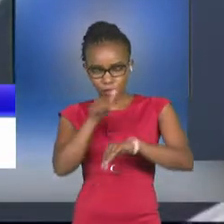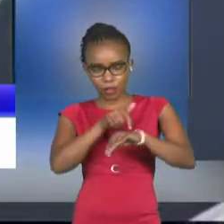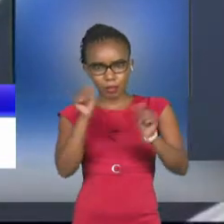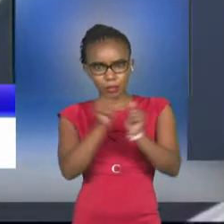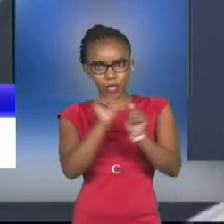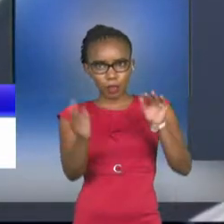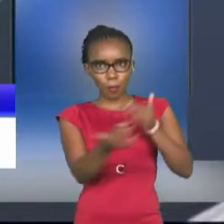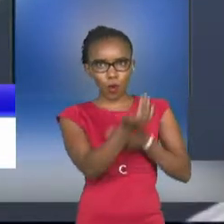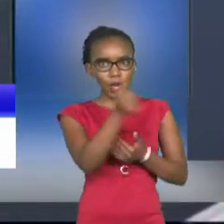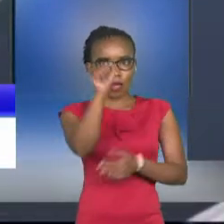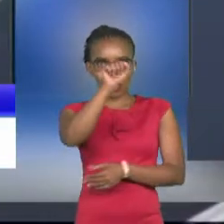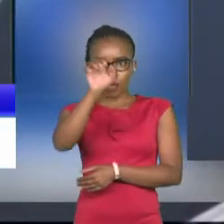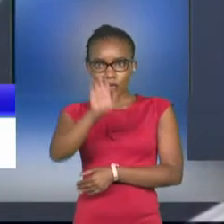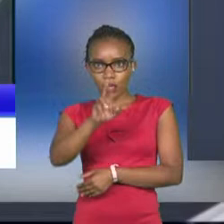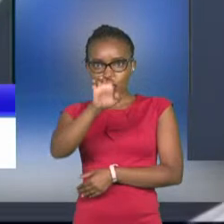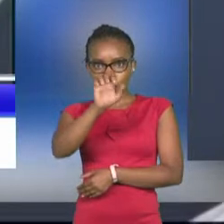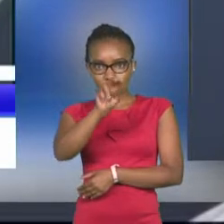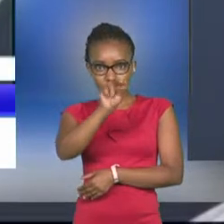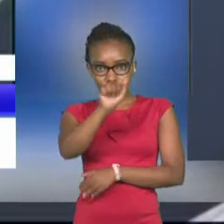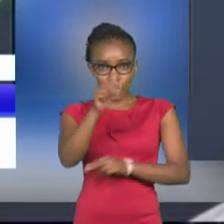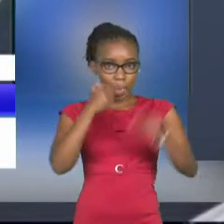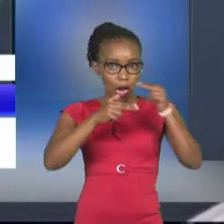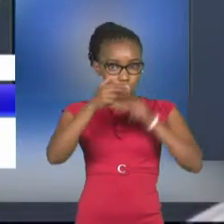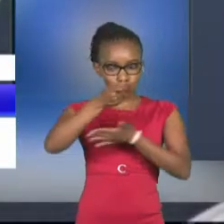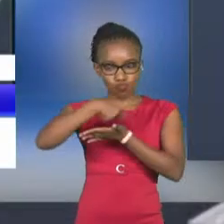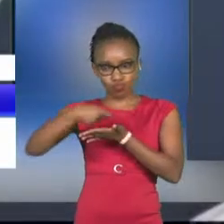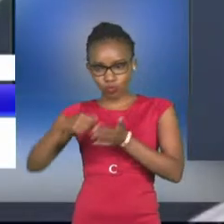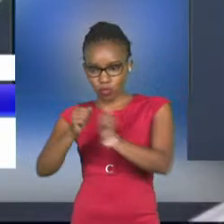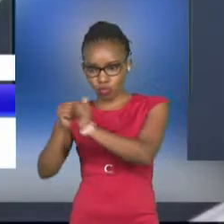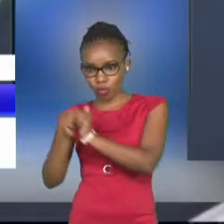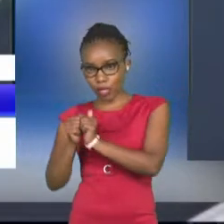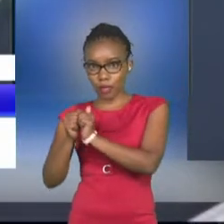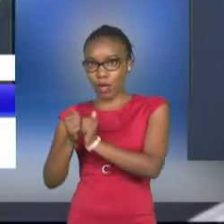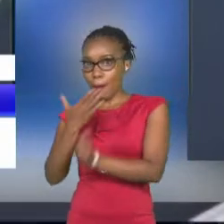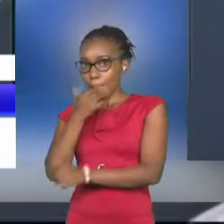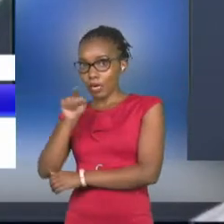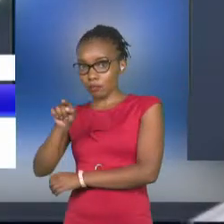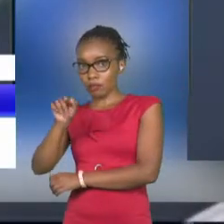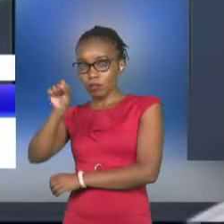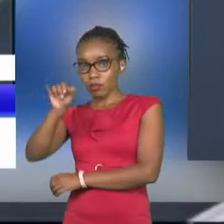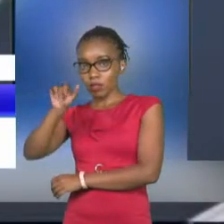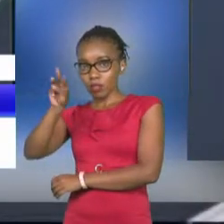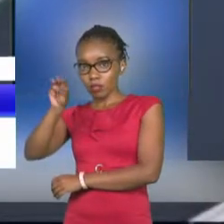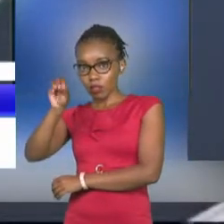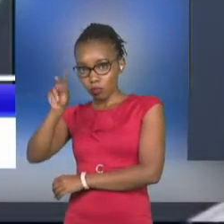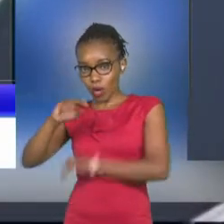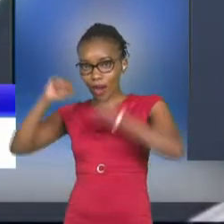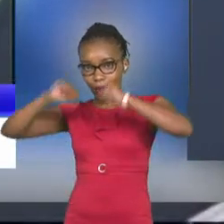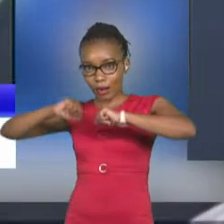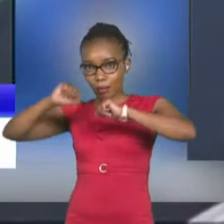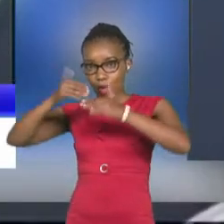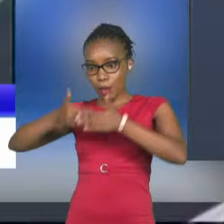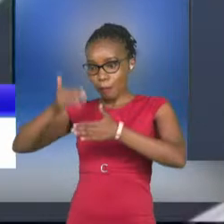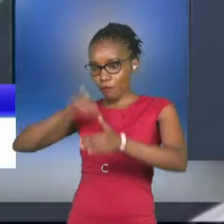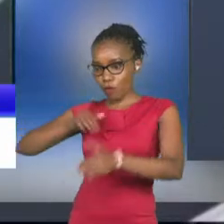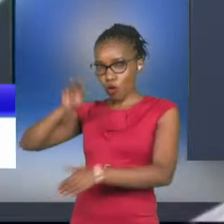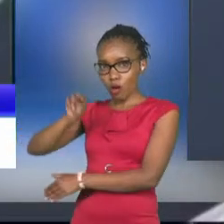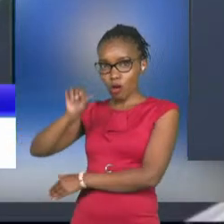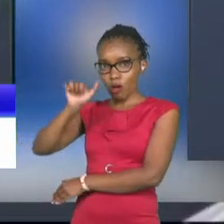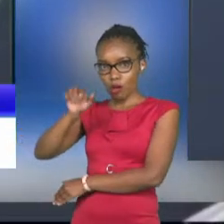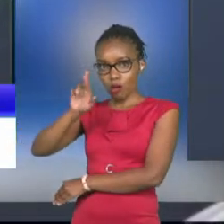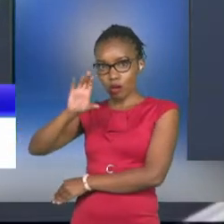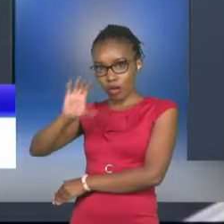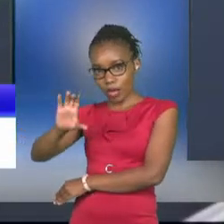outer Serena, we signed with Mzee Nyatae the coalition agreement before NAK. That